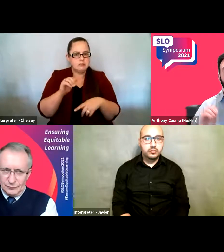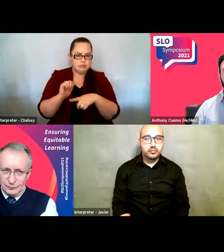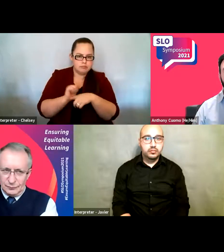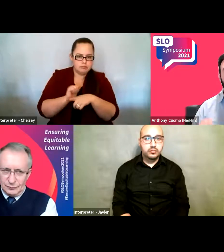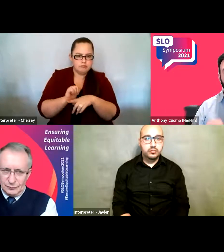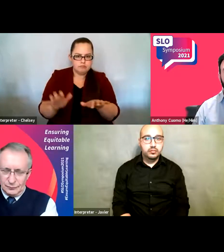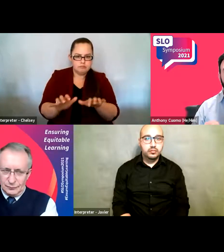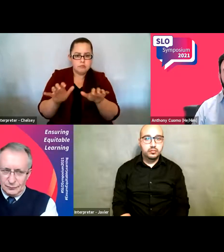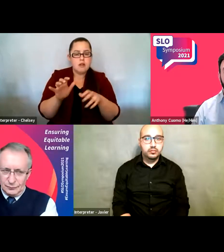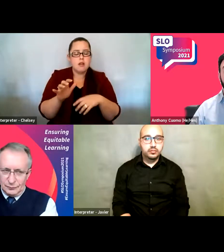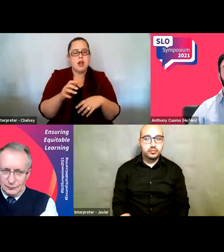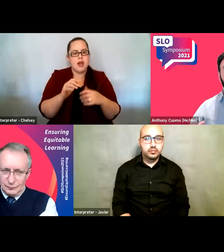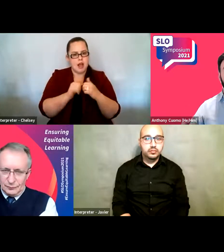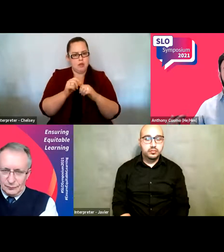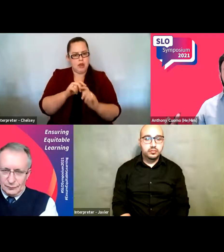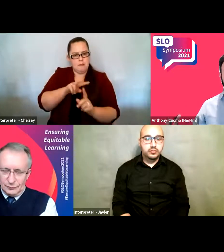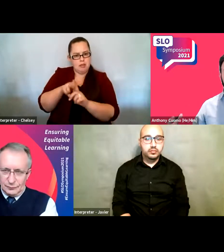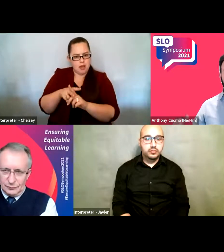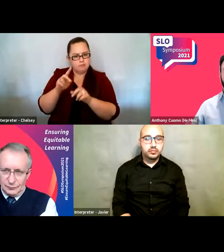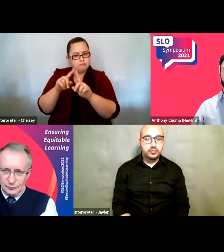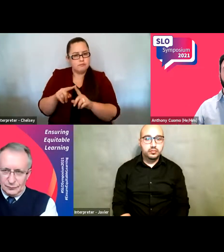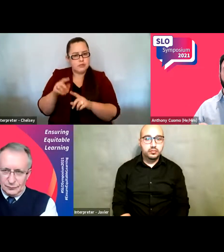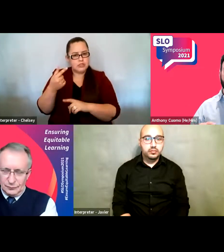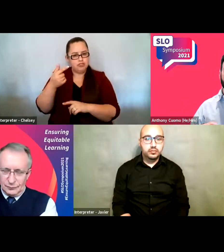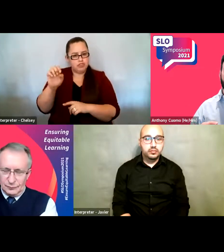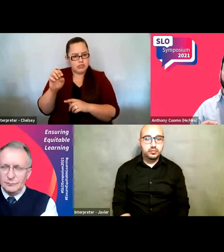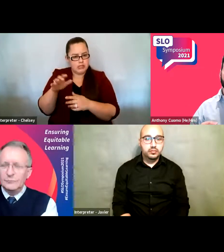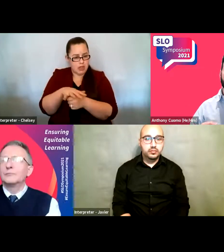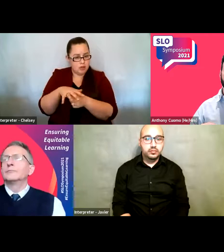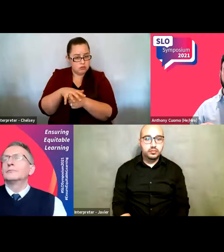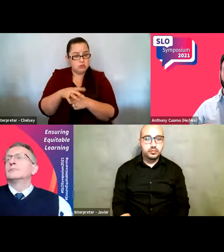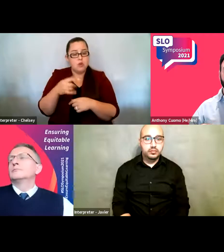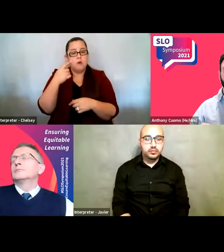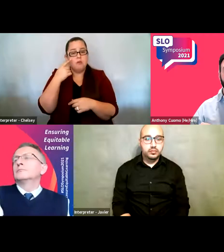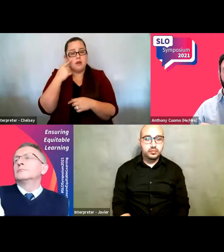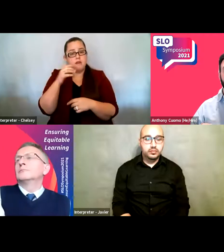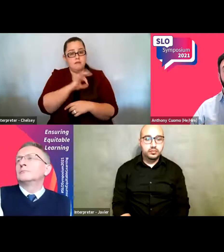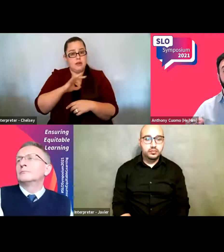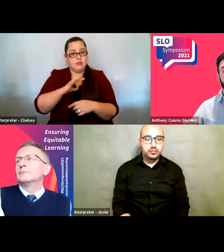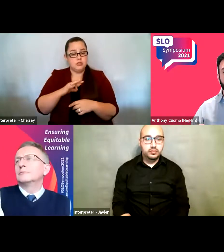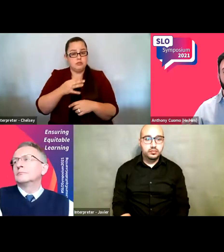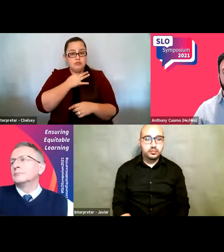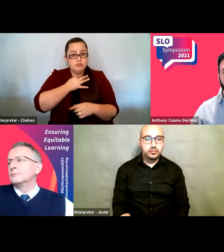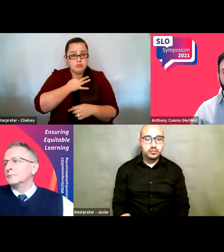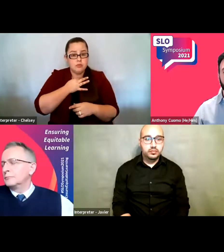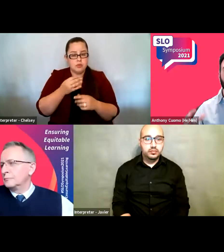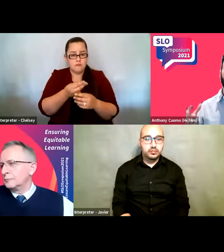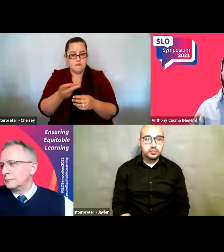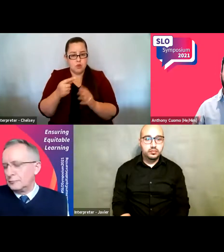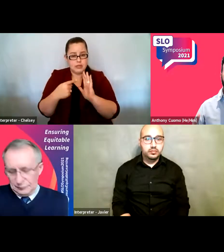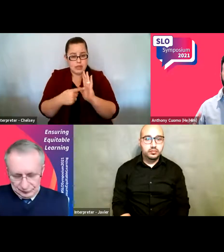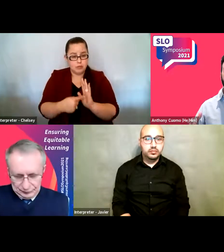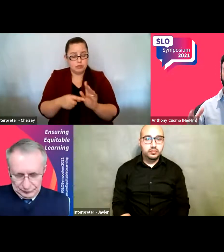apply authentic and applied assessment to GE areas. So I think faculty are interested in maybe getting a few examples